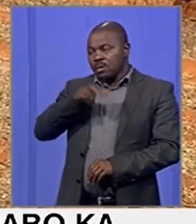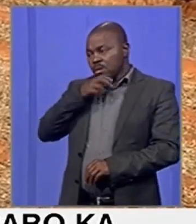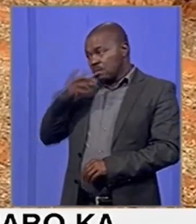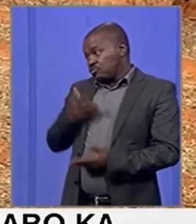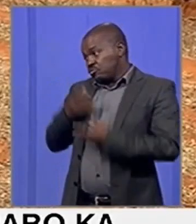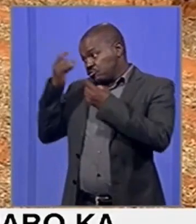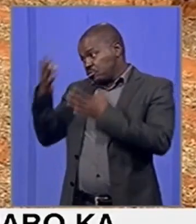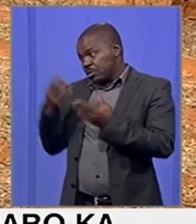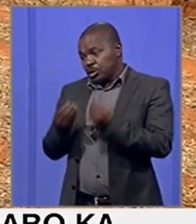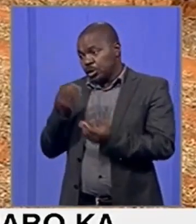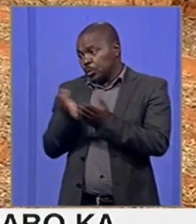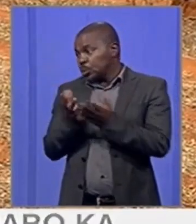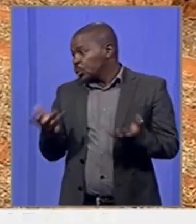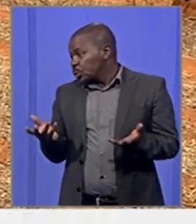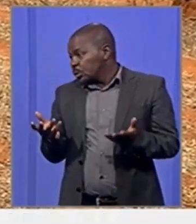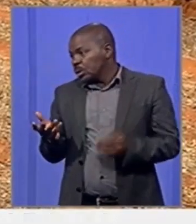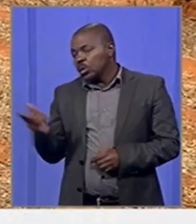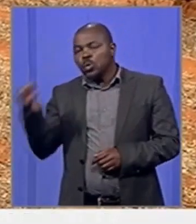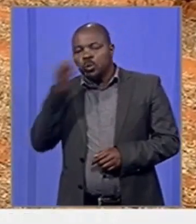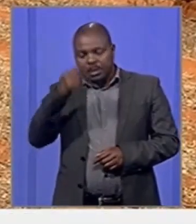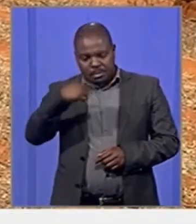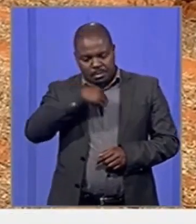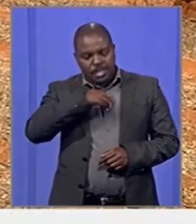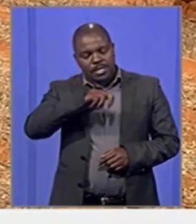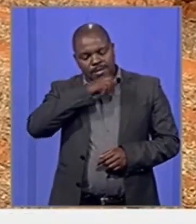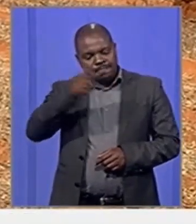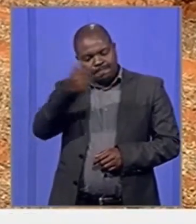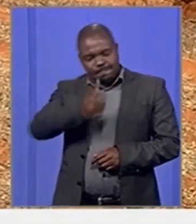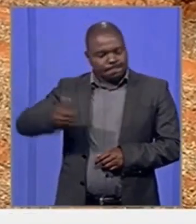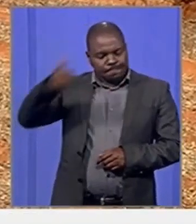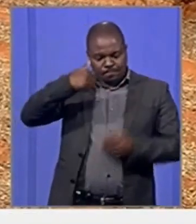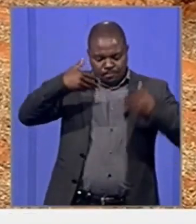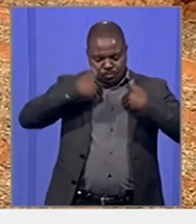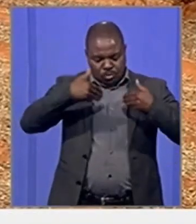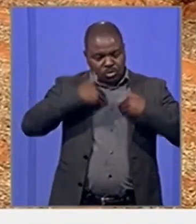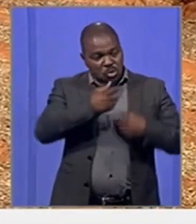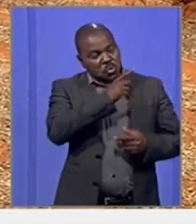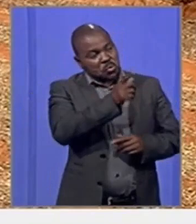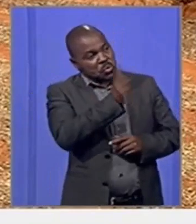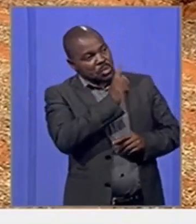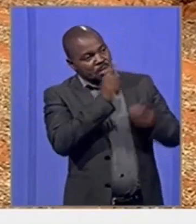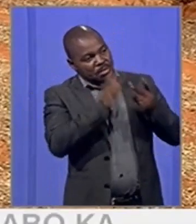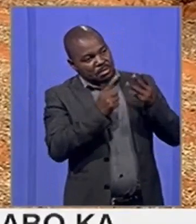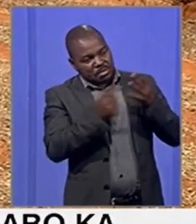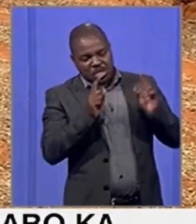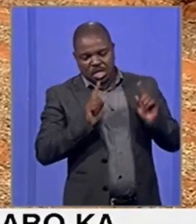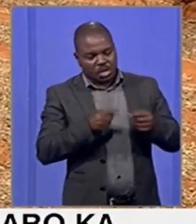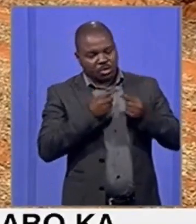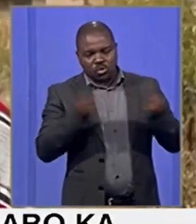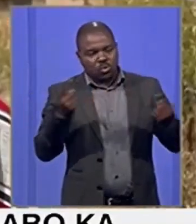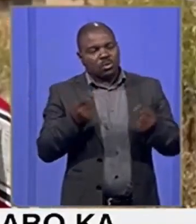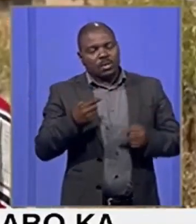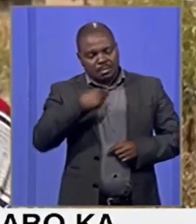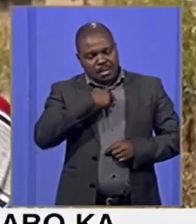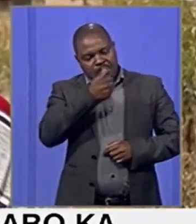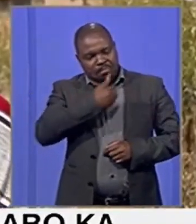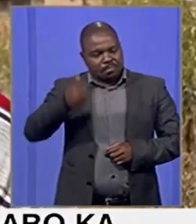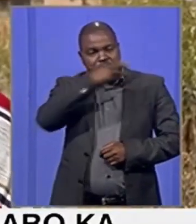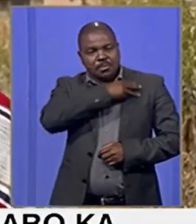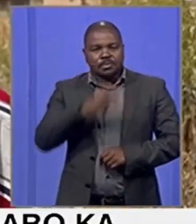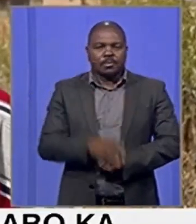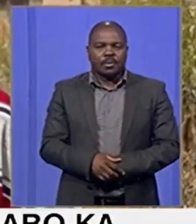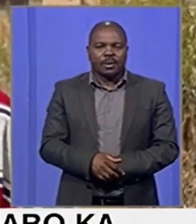yang sekolong a re yena ke yena kgošokgolo a gona le o mongwe a ka mmotšang selo le moletlana re ka no ya ba kwa ka yena. Re ntse re